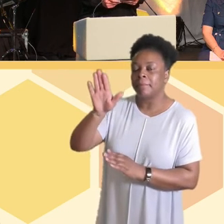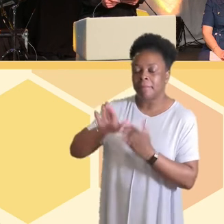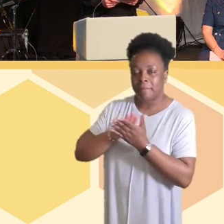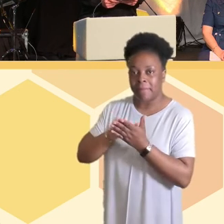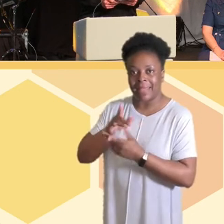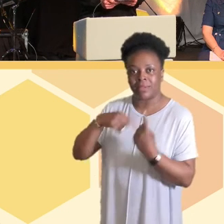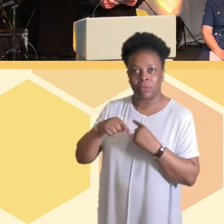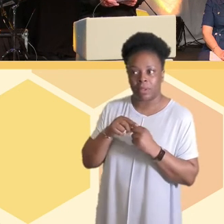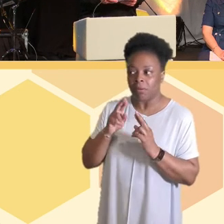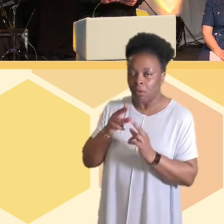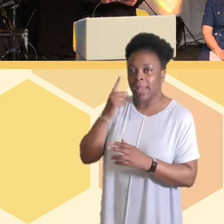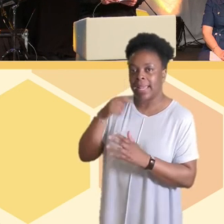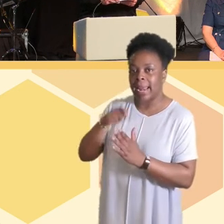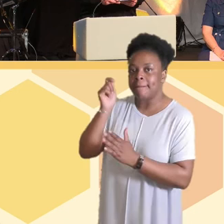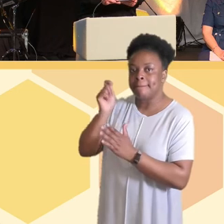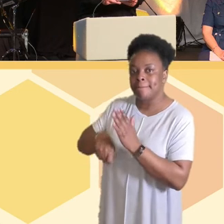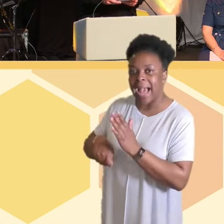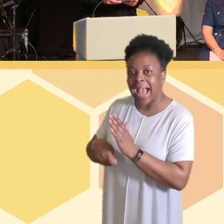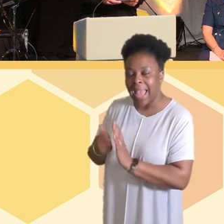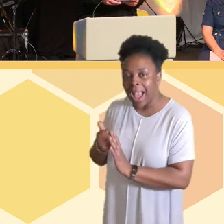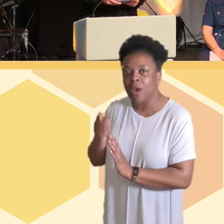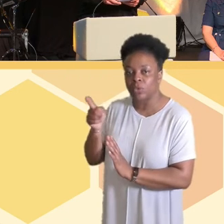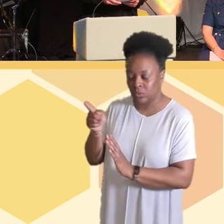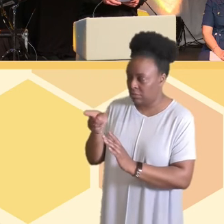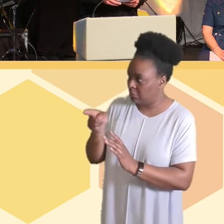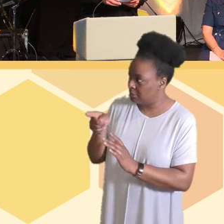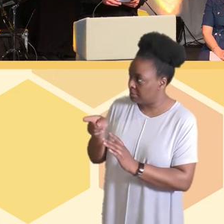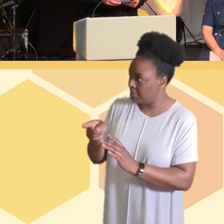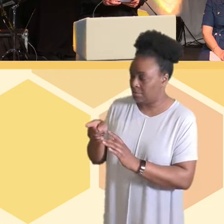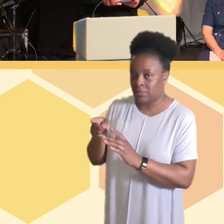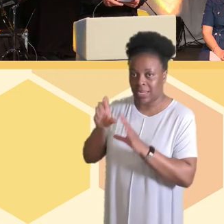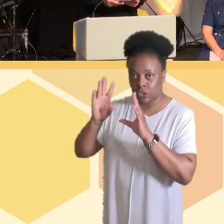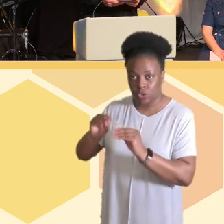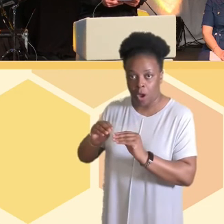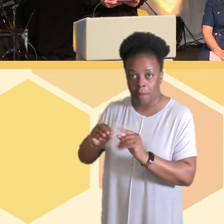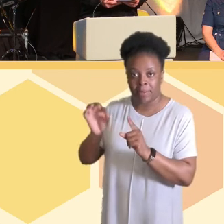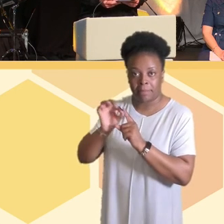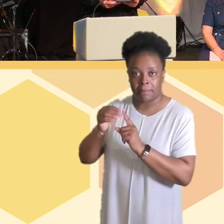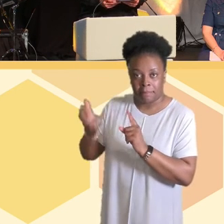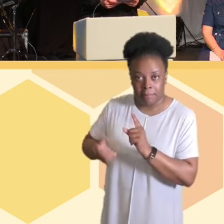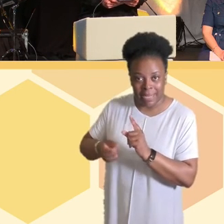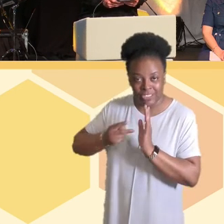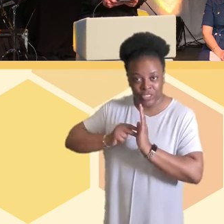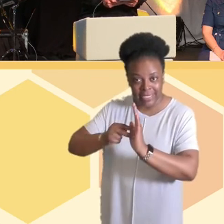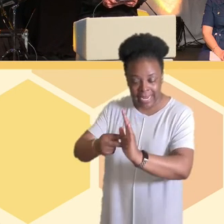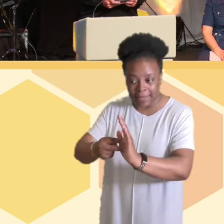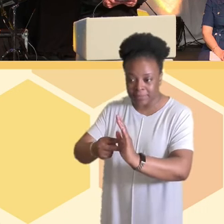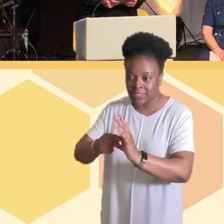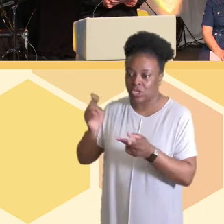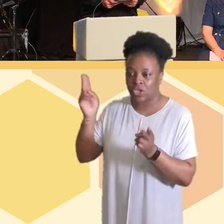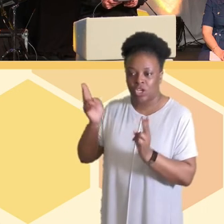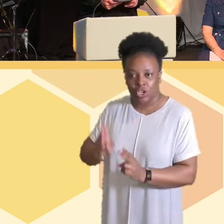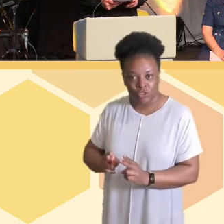the defined benefit scheme, cease deficit contributions, and remove all risk from